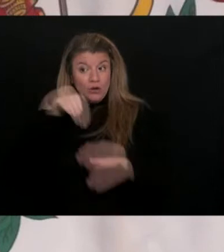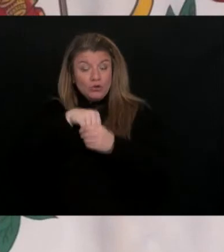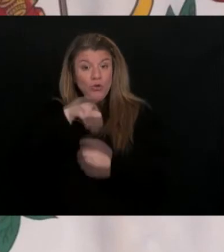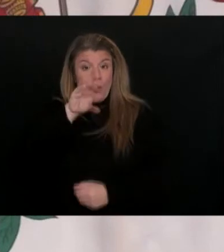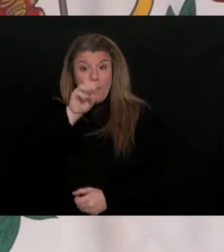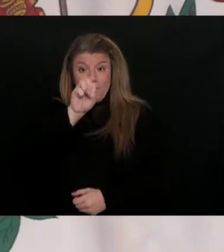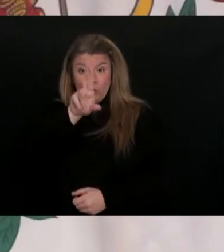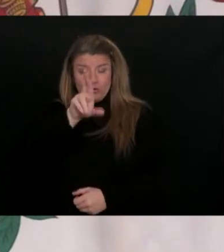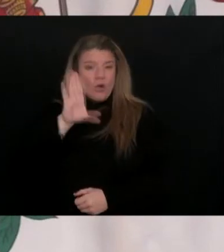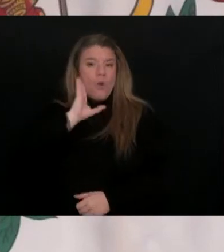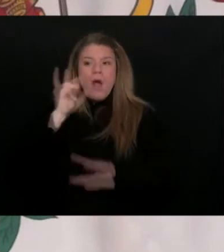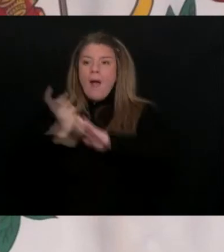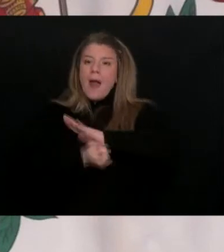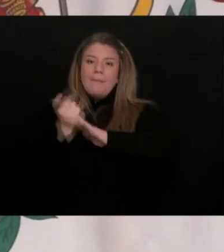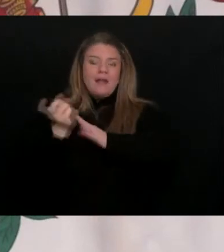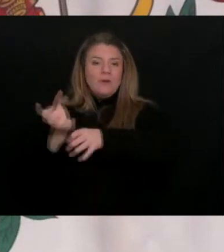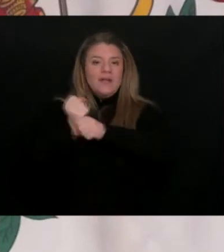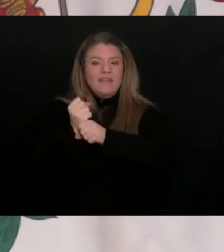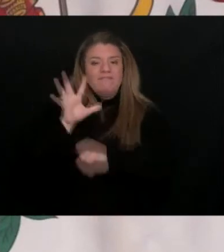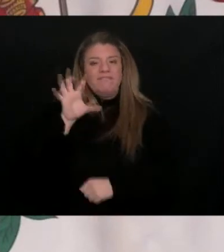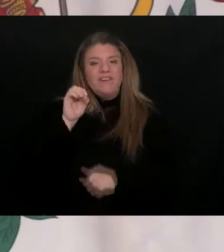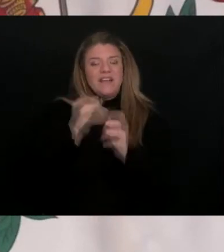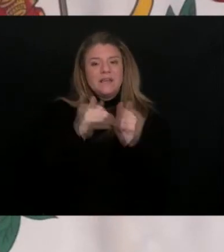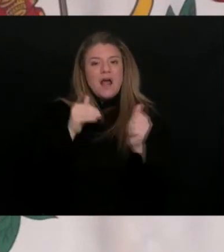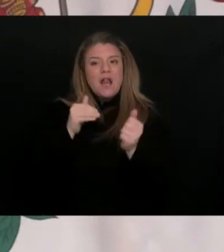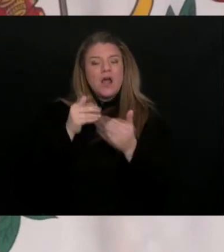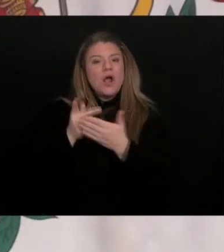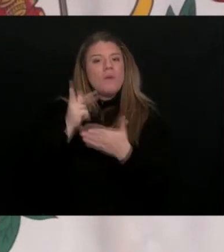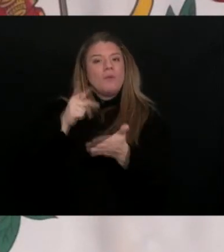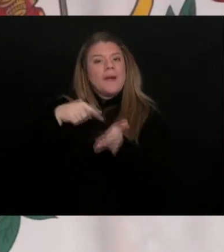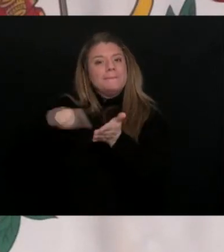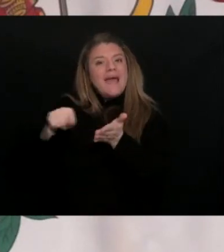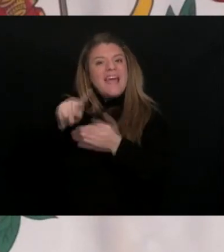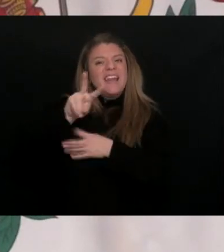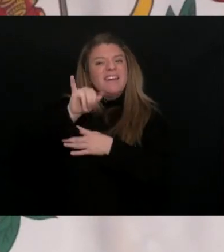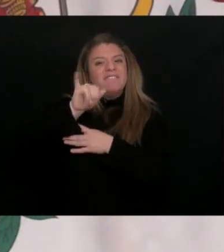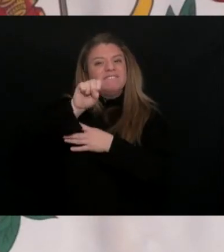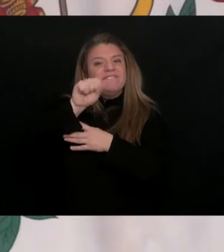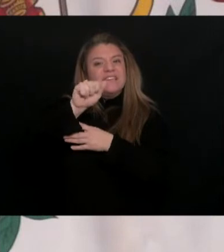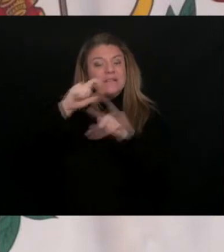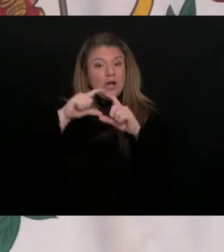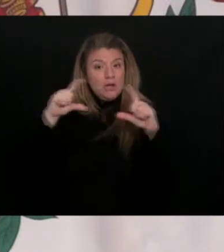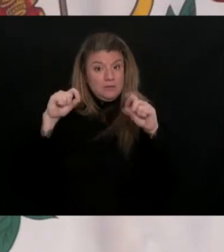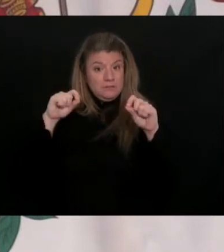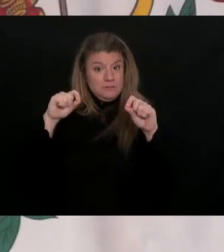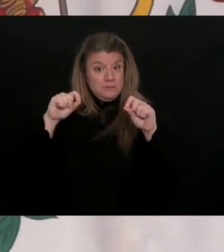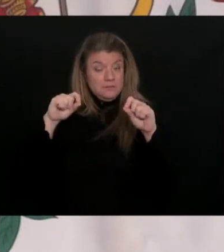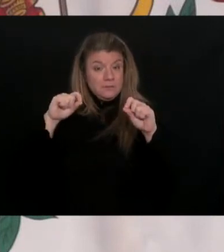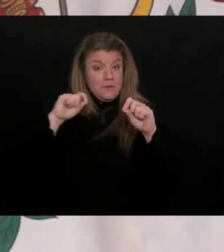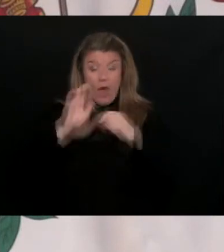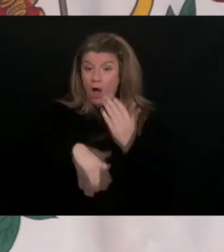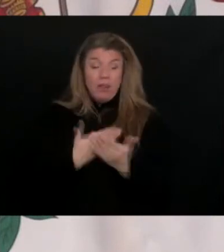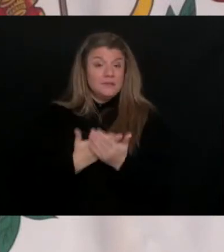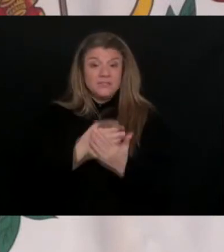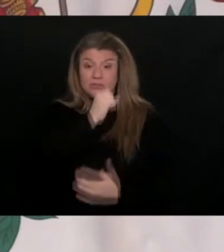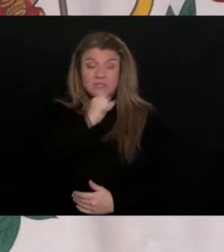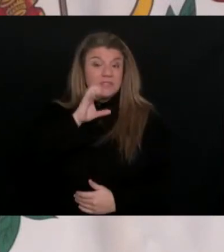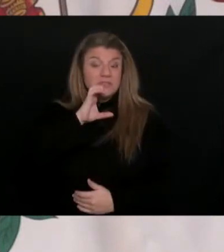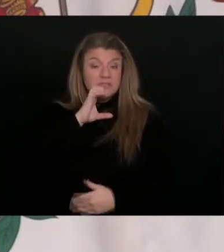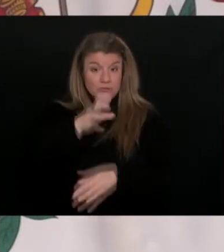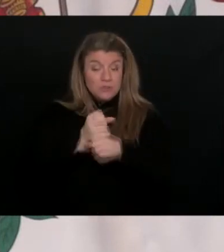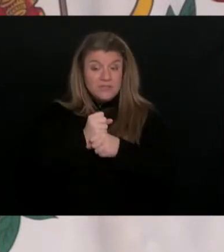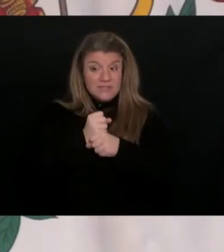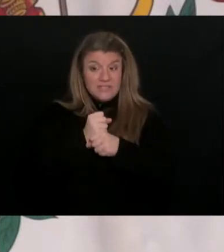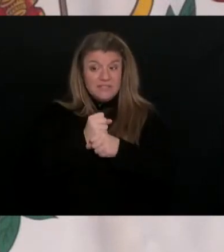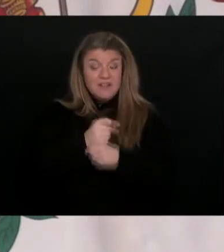automatically receive a $50 prepaid Visa gift card. all seniors that receive